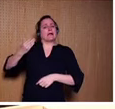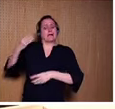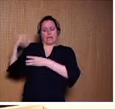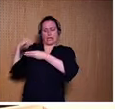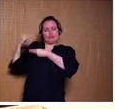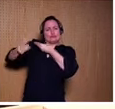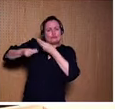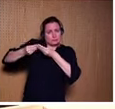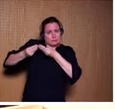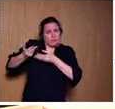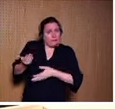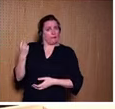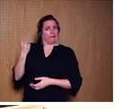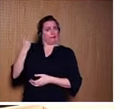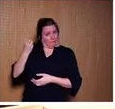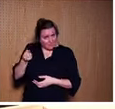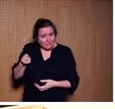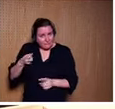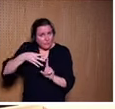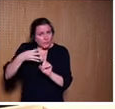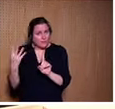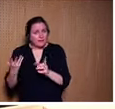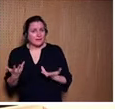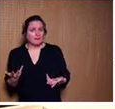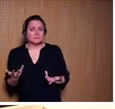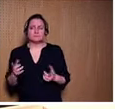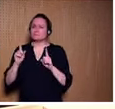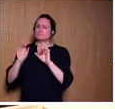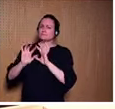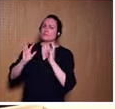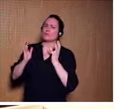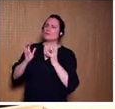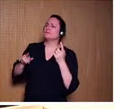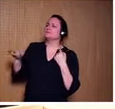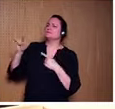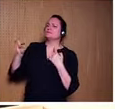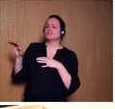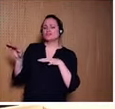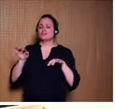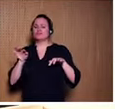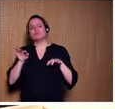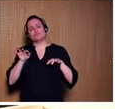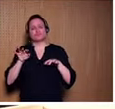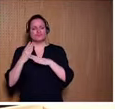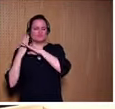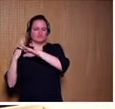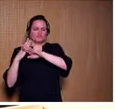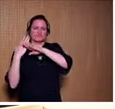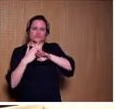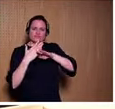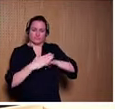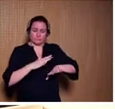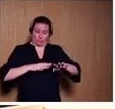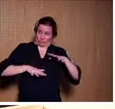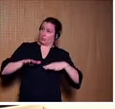trend of homophobic and transphobic legislation around the world. While many countries have enacted progressive legislation, others continue